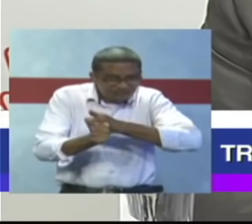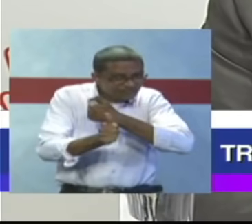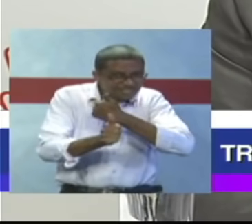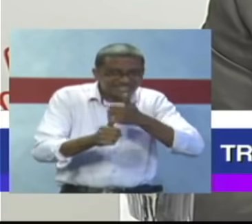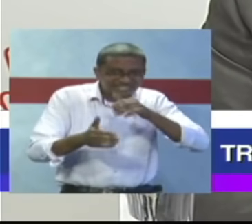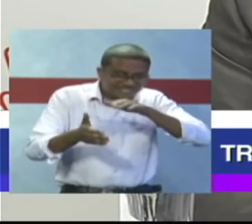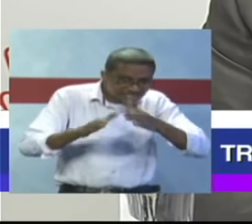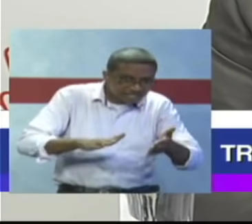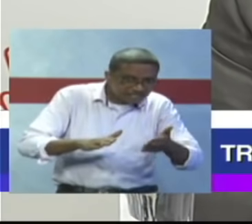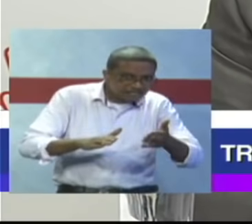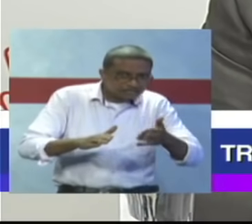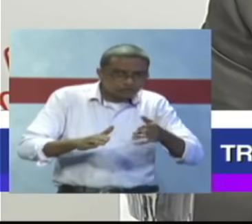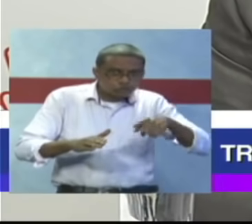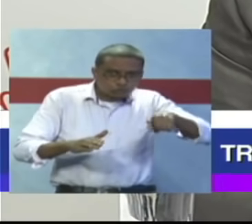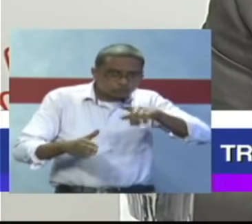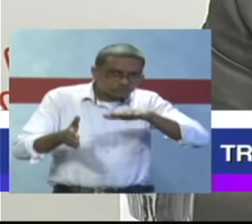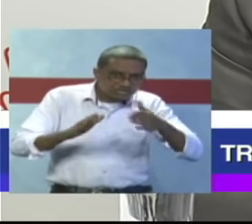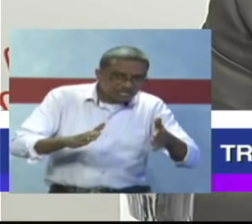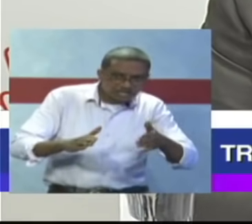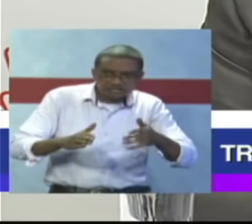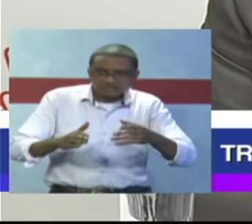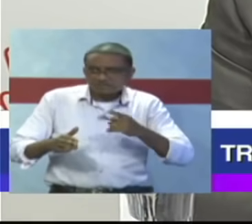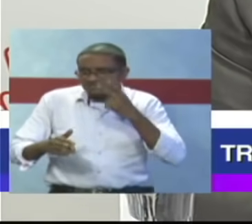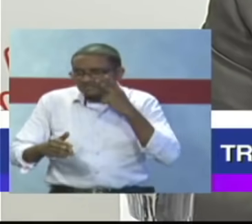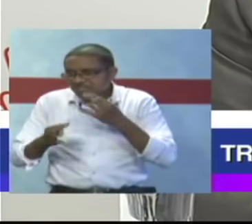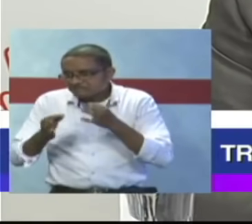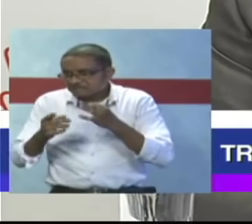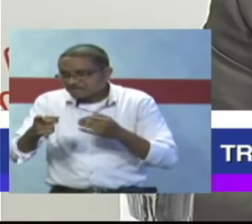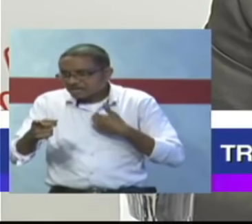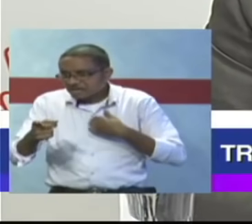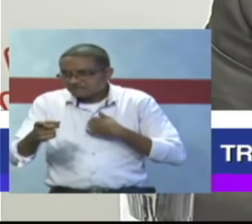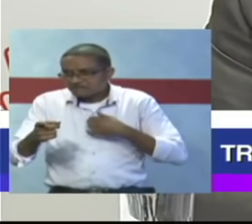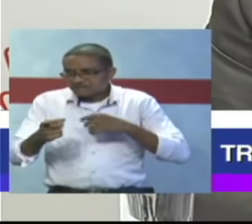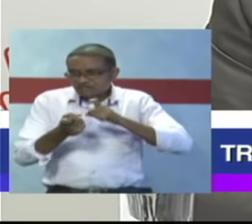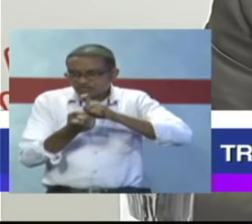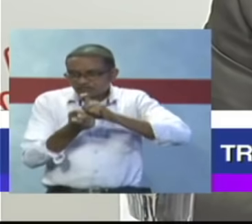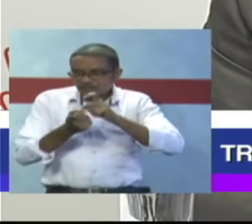death from COVID-19 for variants,